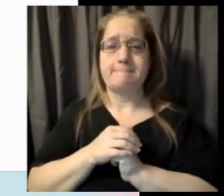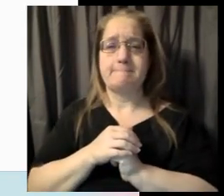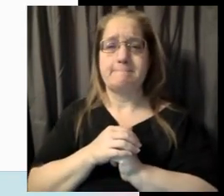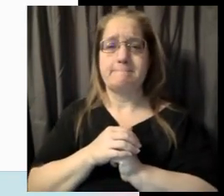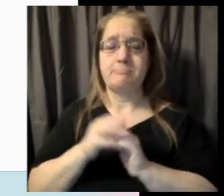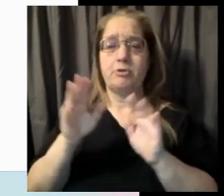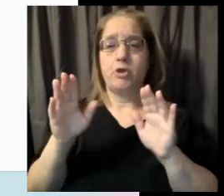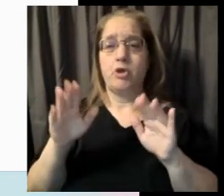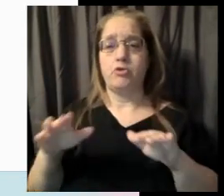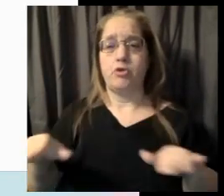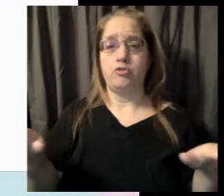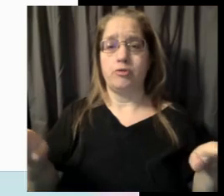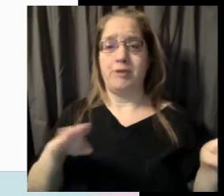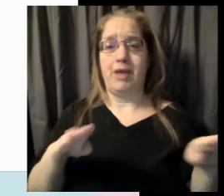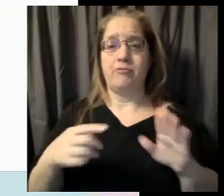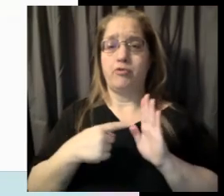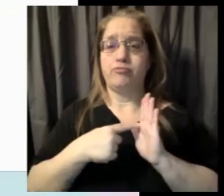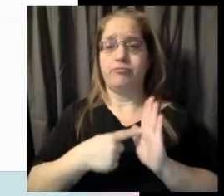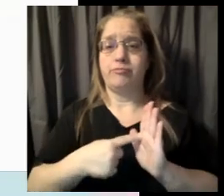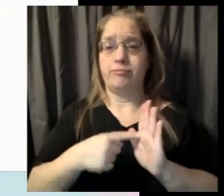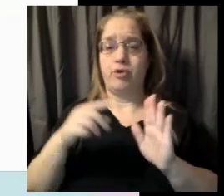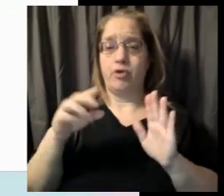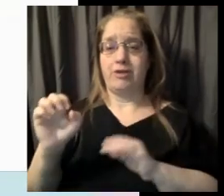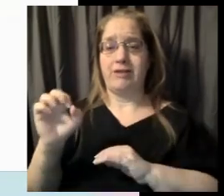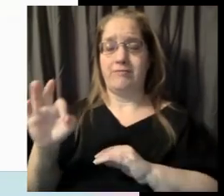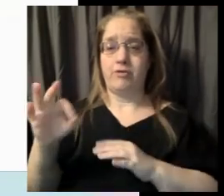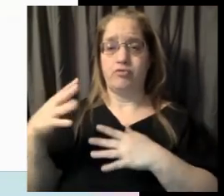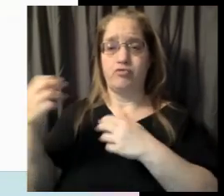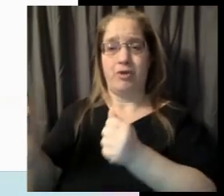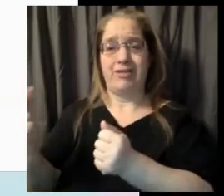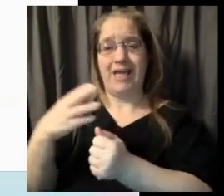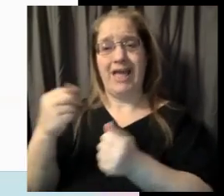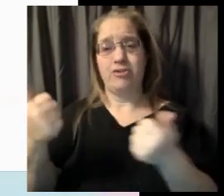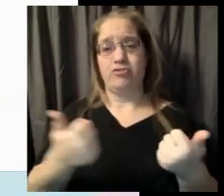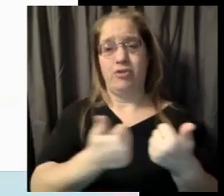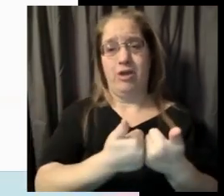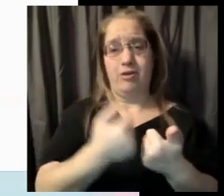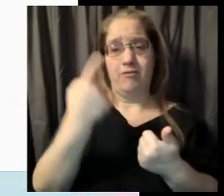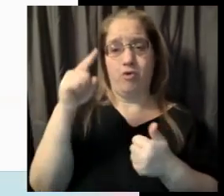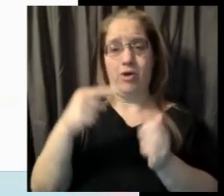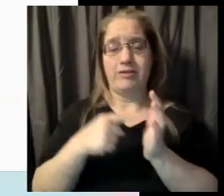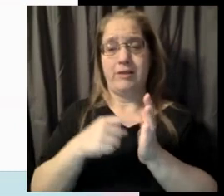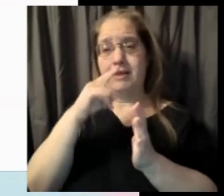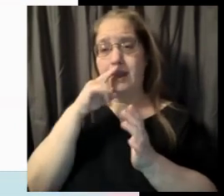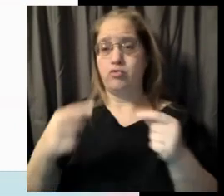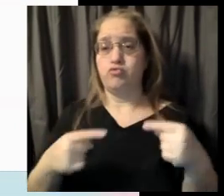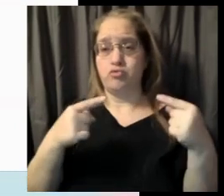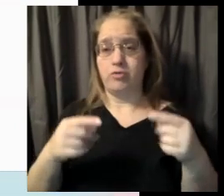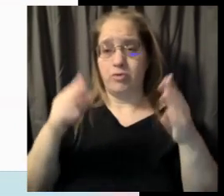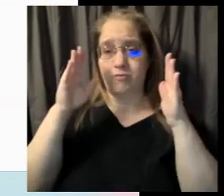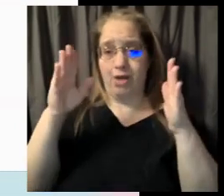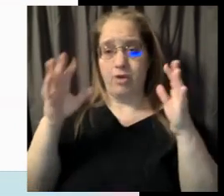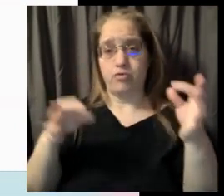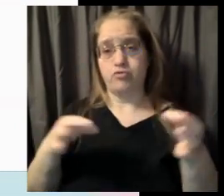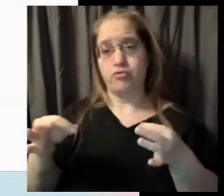Children's behavior often reflects their executive function strengths and their challenges. For example, a child who struggles to follow directions